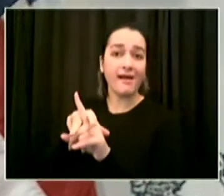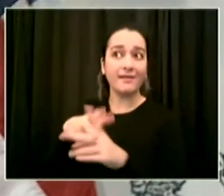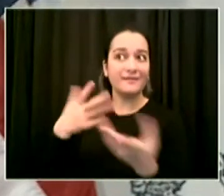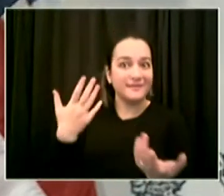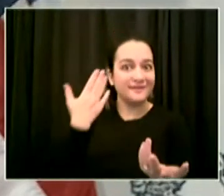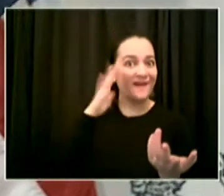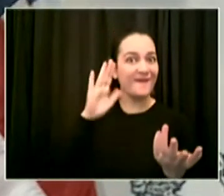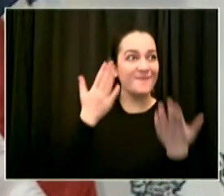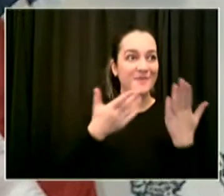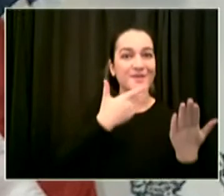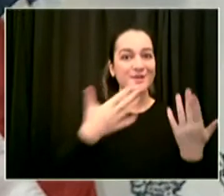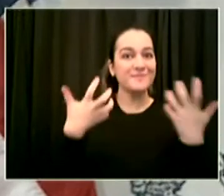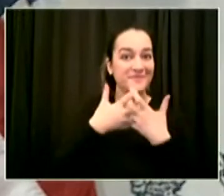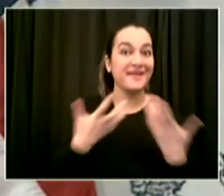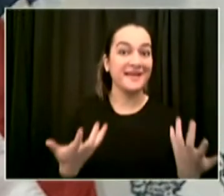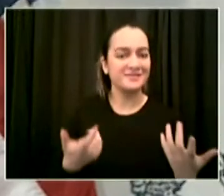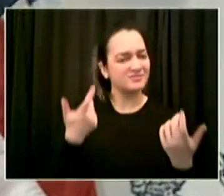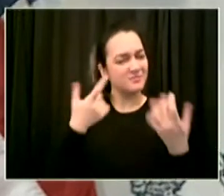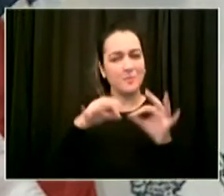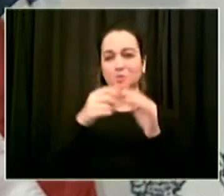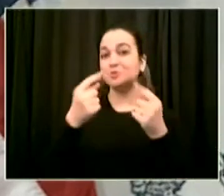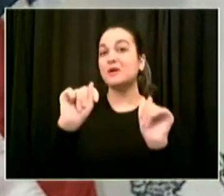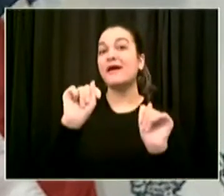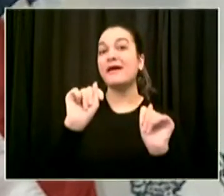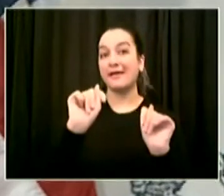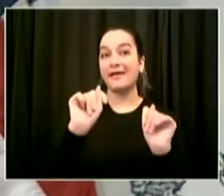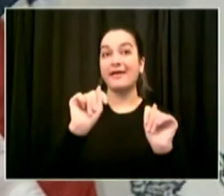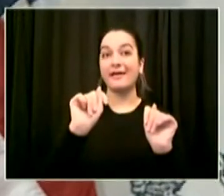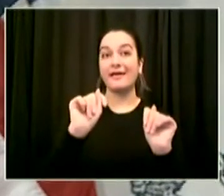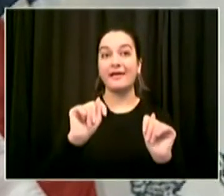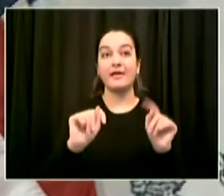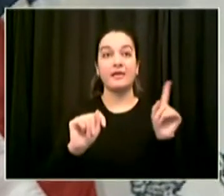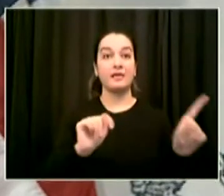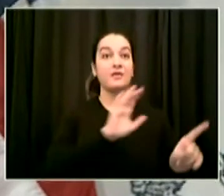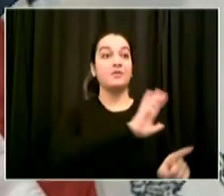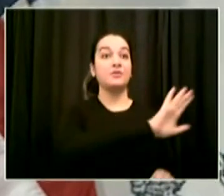becomes crucial in making the final selection. Go ahead, Juliet.